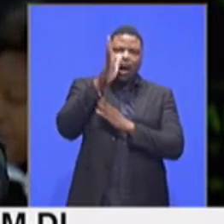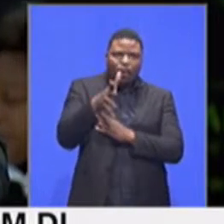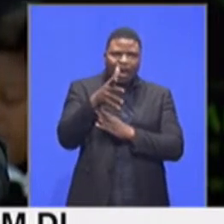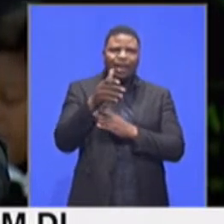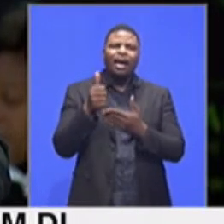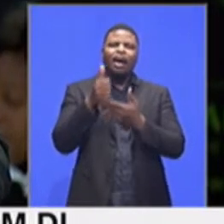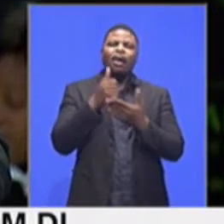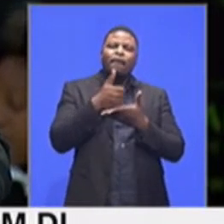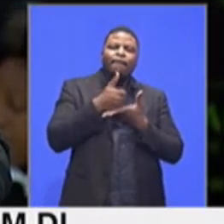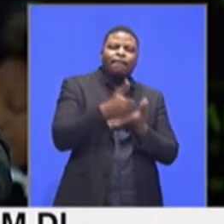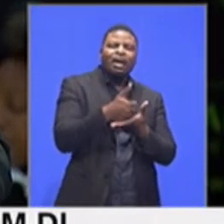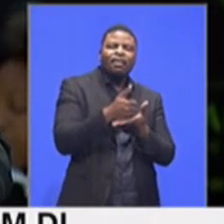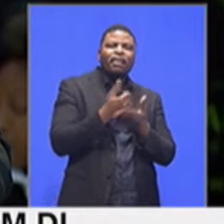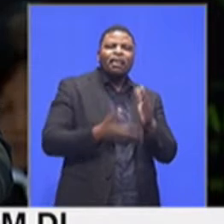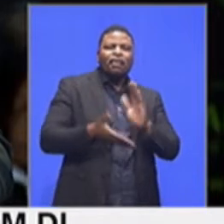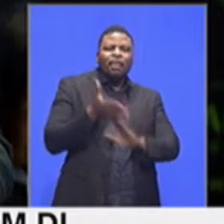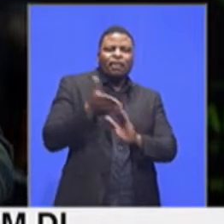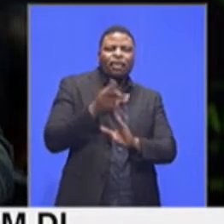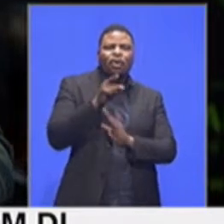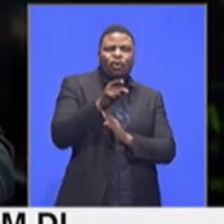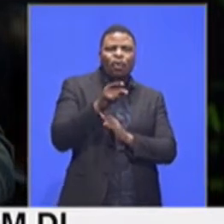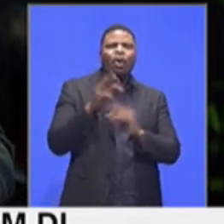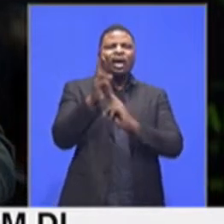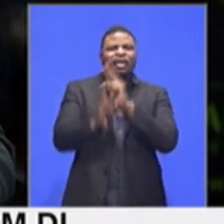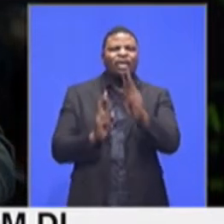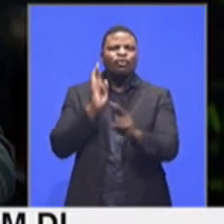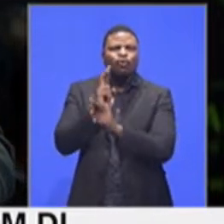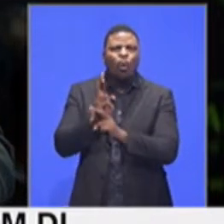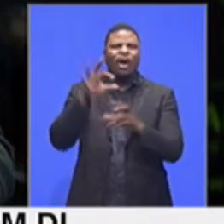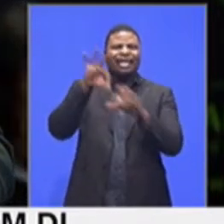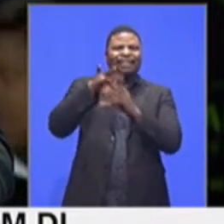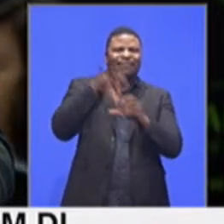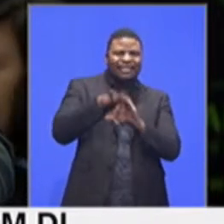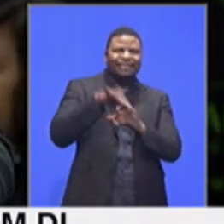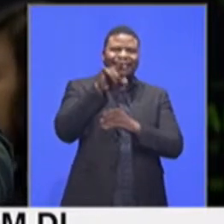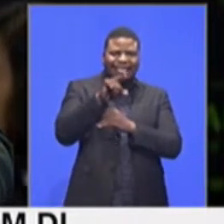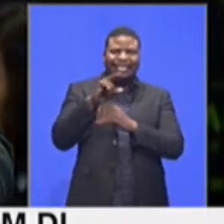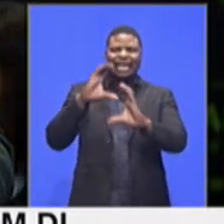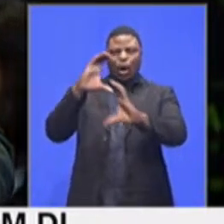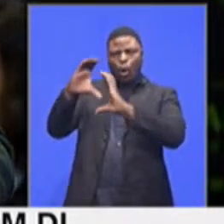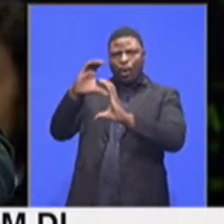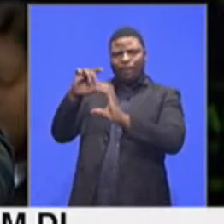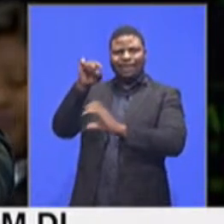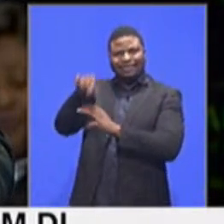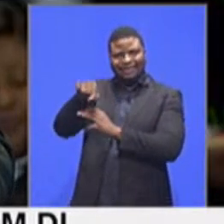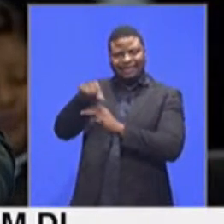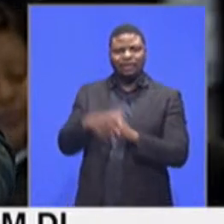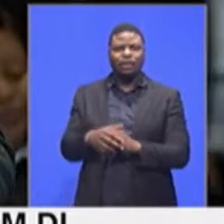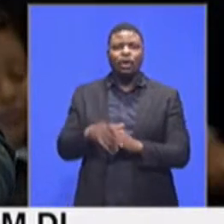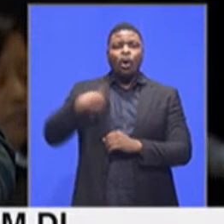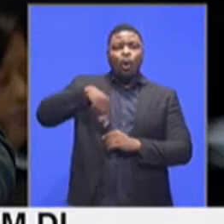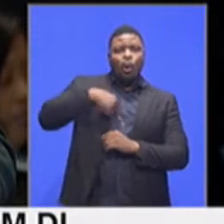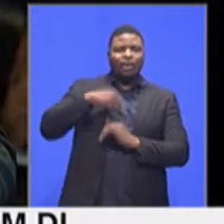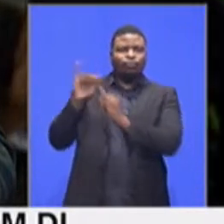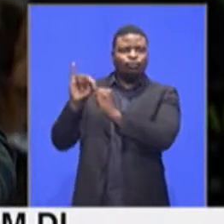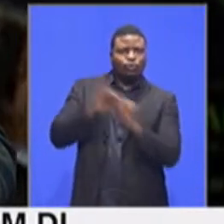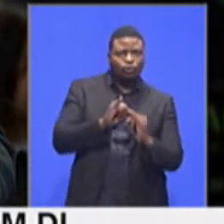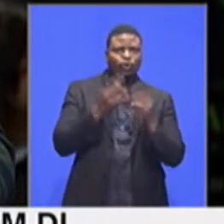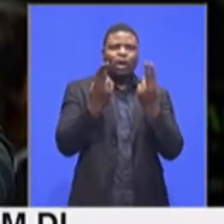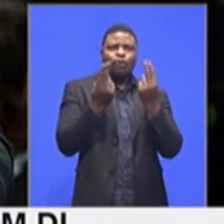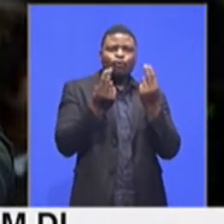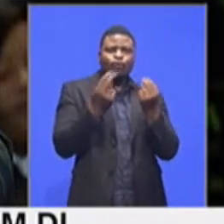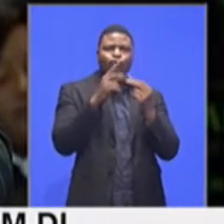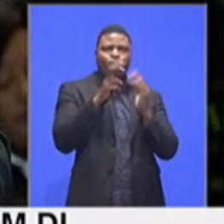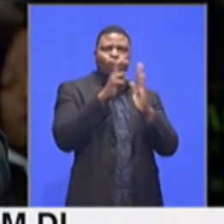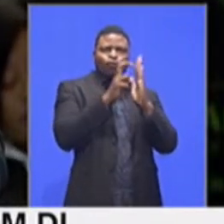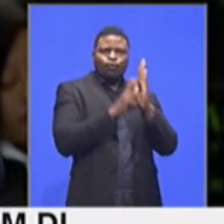auction and unleash renewed investment in the sector. We are introducing new regulations to enable the